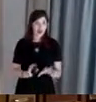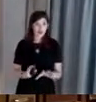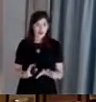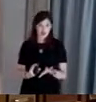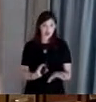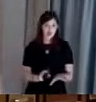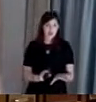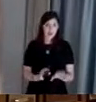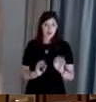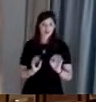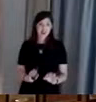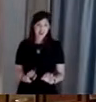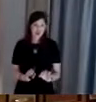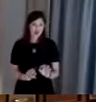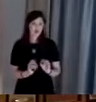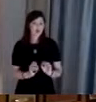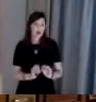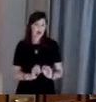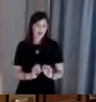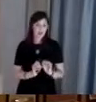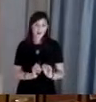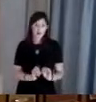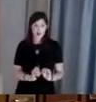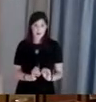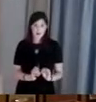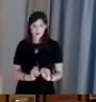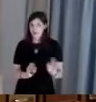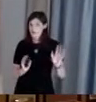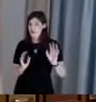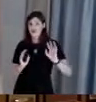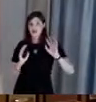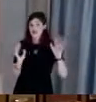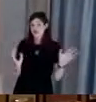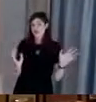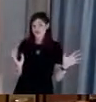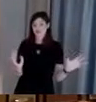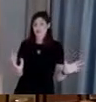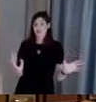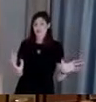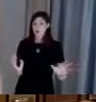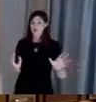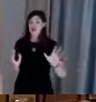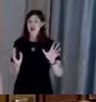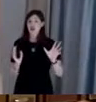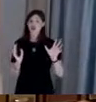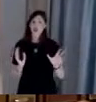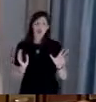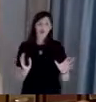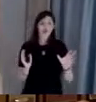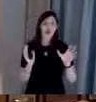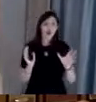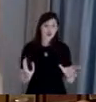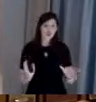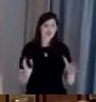semiconductor manufacturing company was hit with a variant of WannaCry. Now, you may have never heard about this company, but they are the